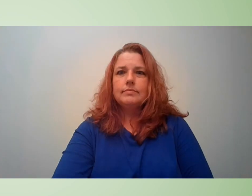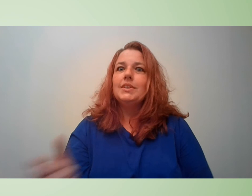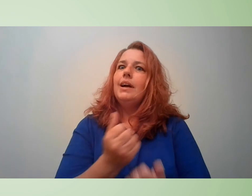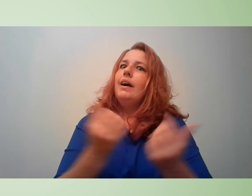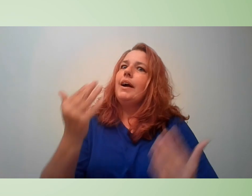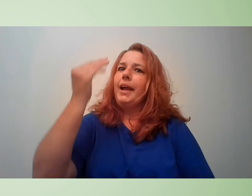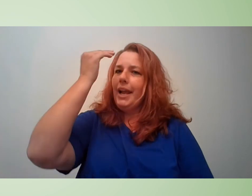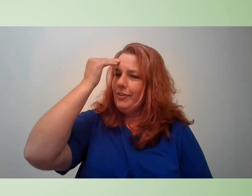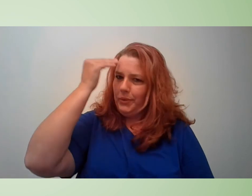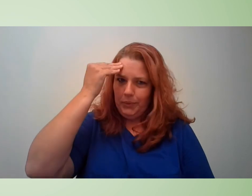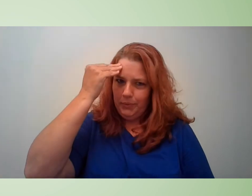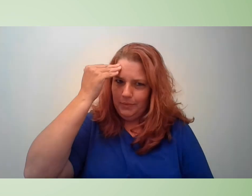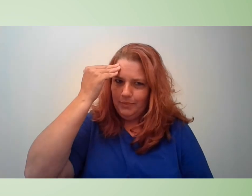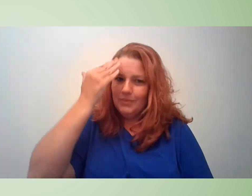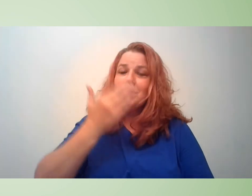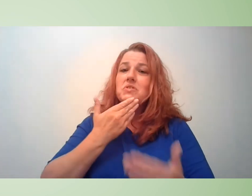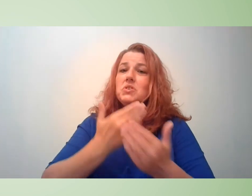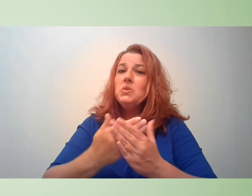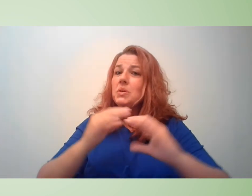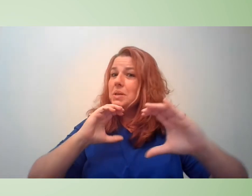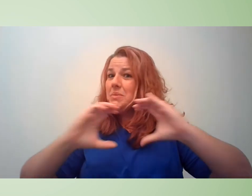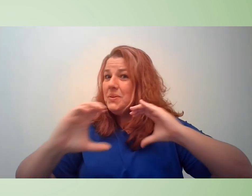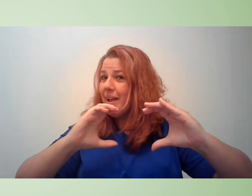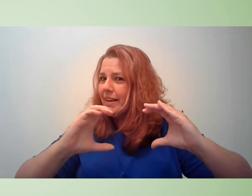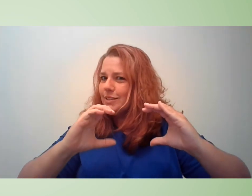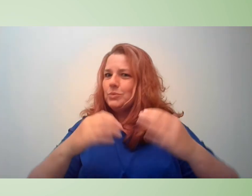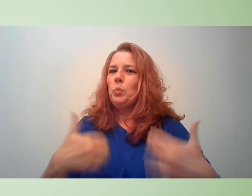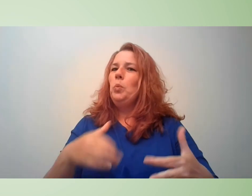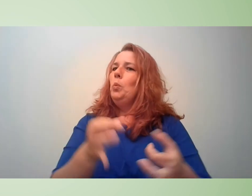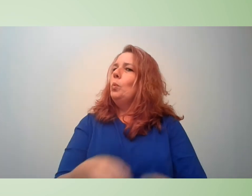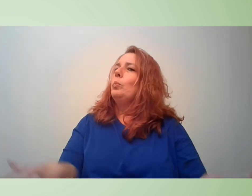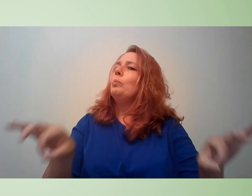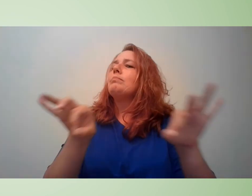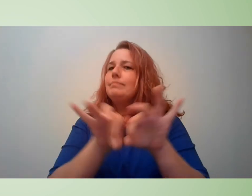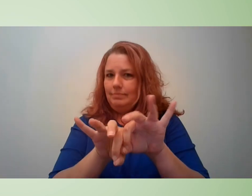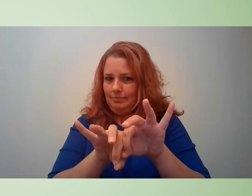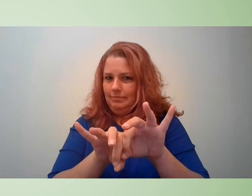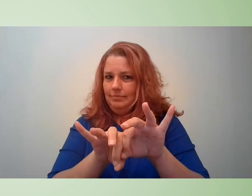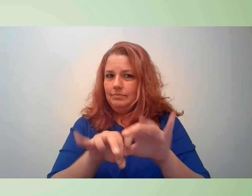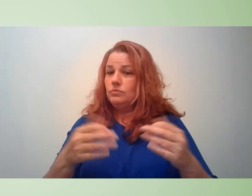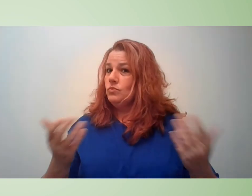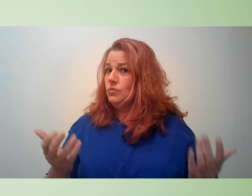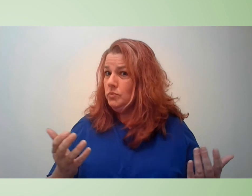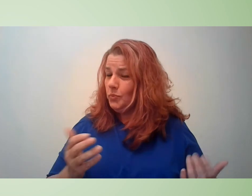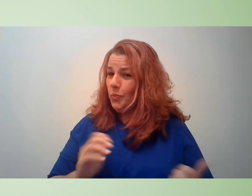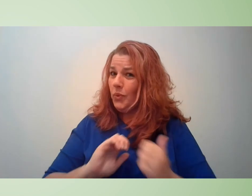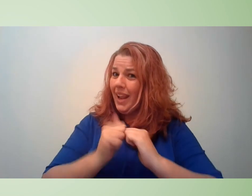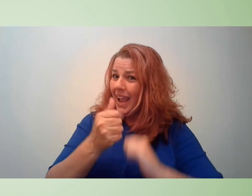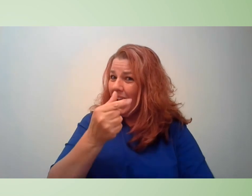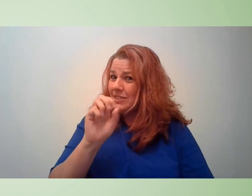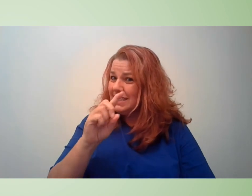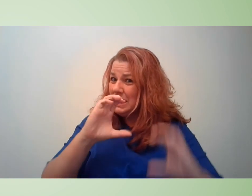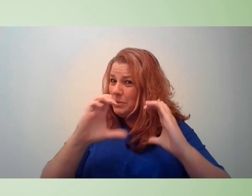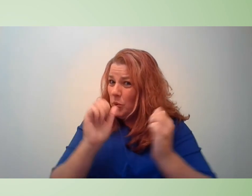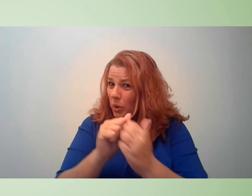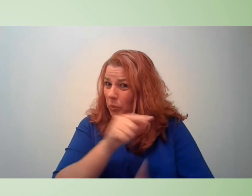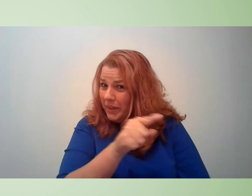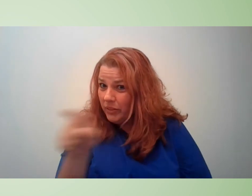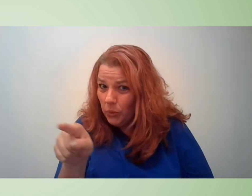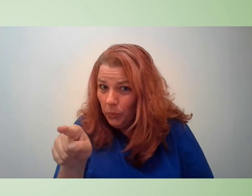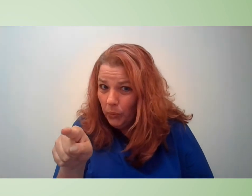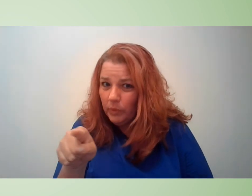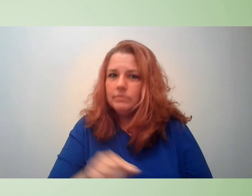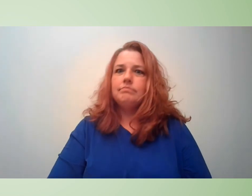Everyone knows good communication is essential. So, how does GSD communicate with you? There are many ways: